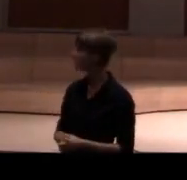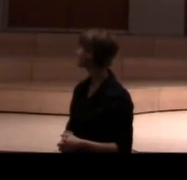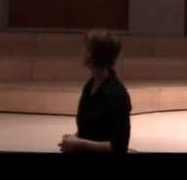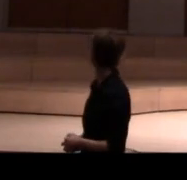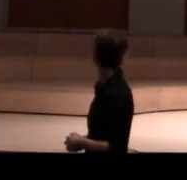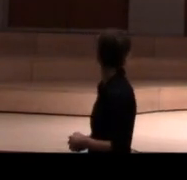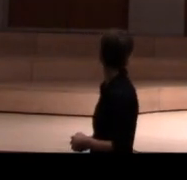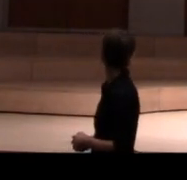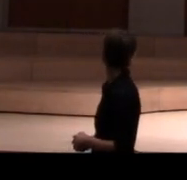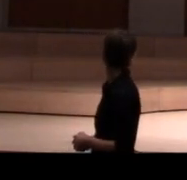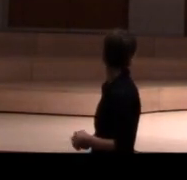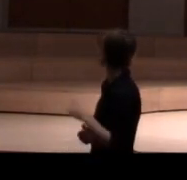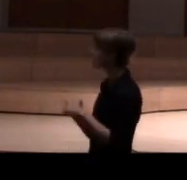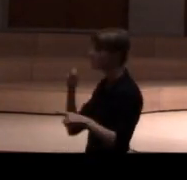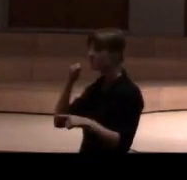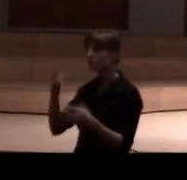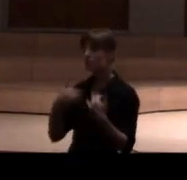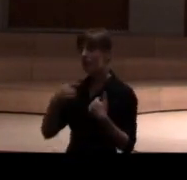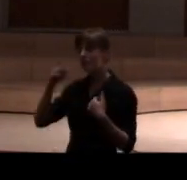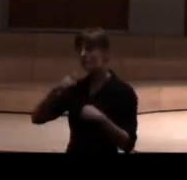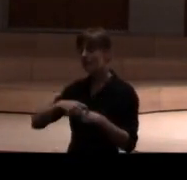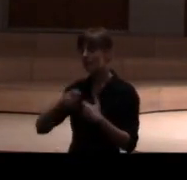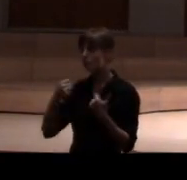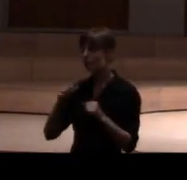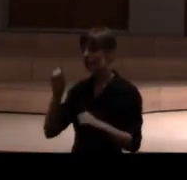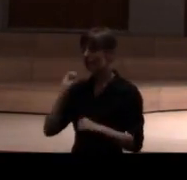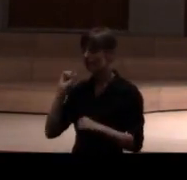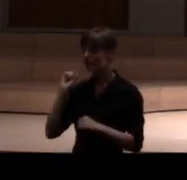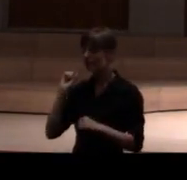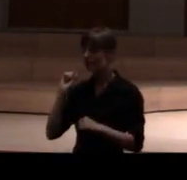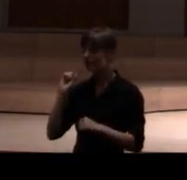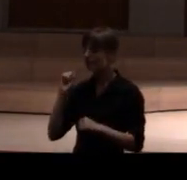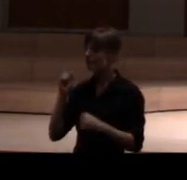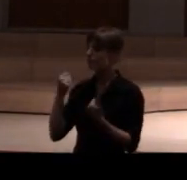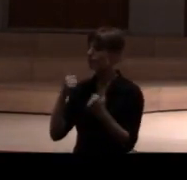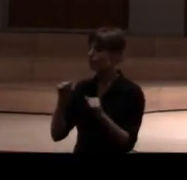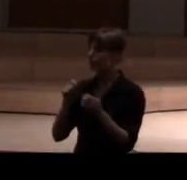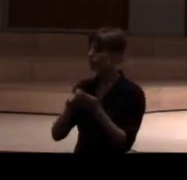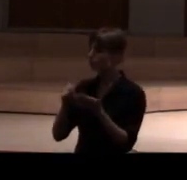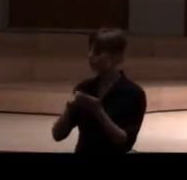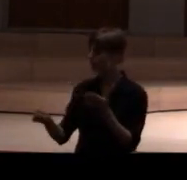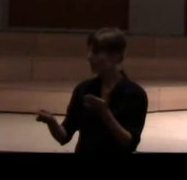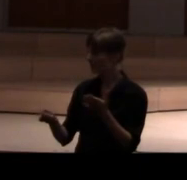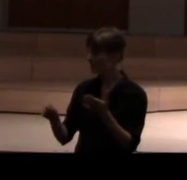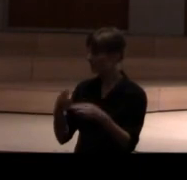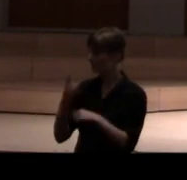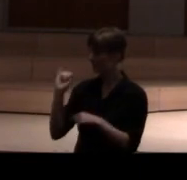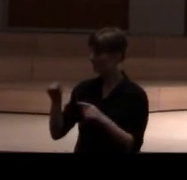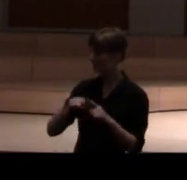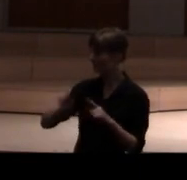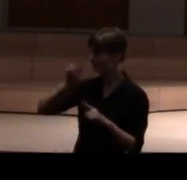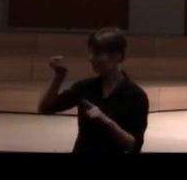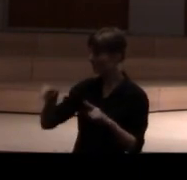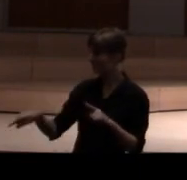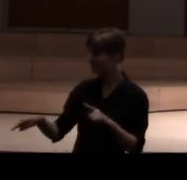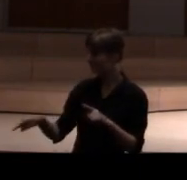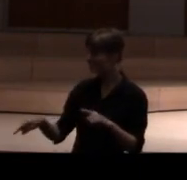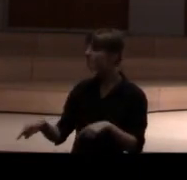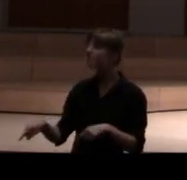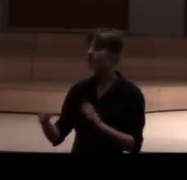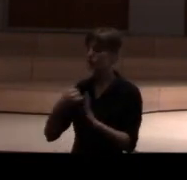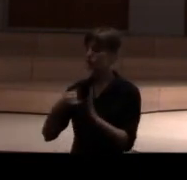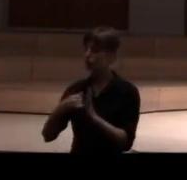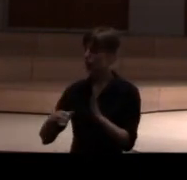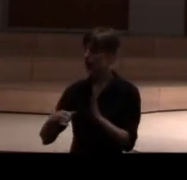If you have time, try this. Draw a roller coaster with a book, Birds on the Run, or any story you like. First draw a simple roller coaster